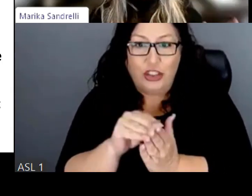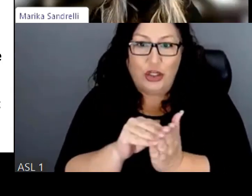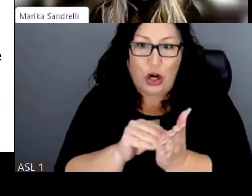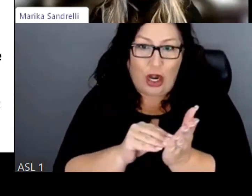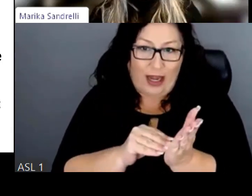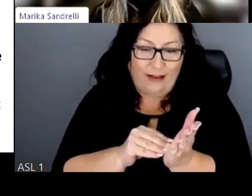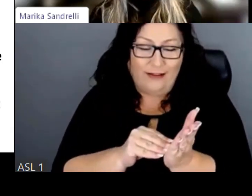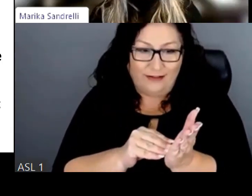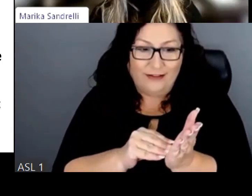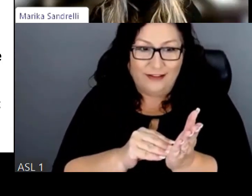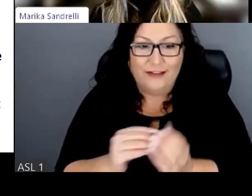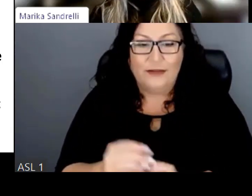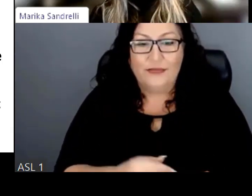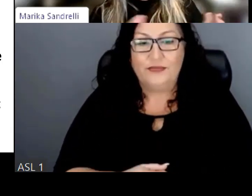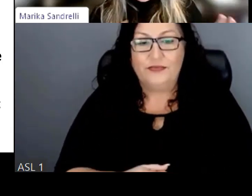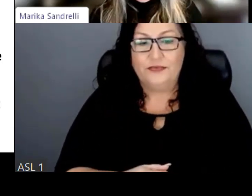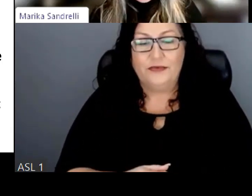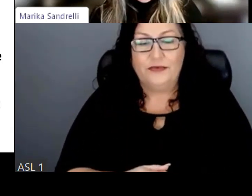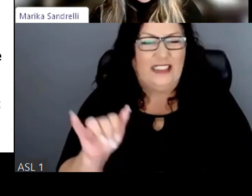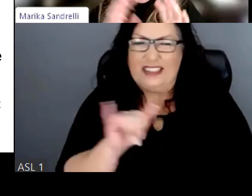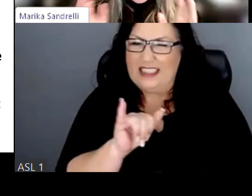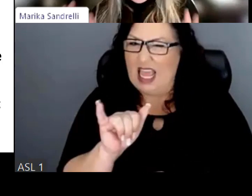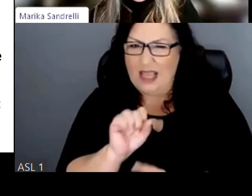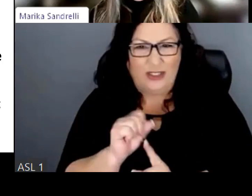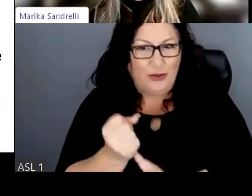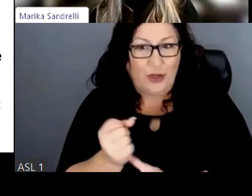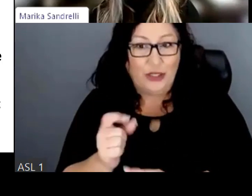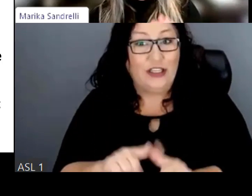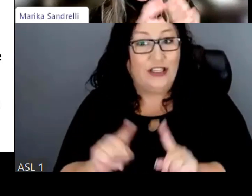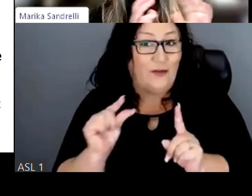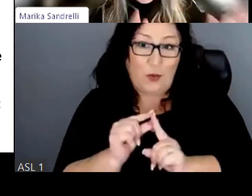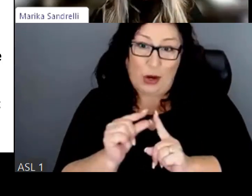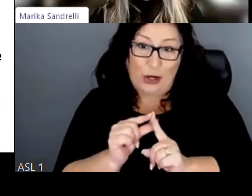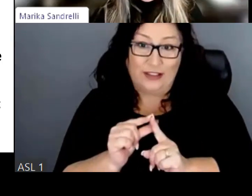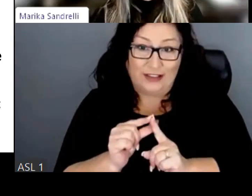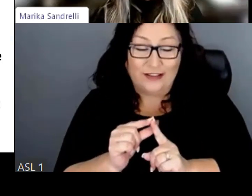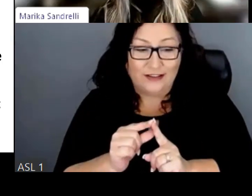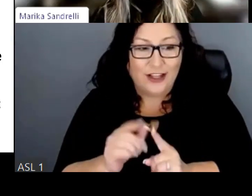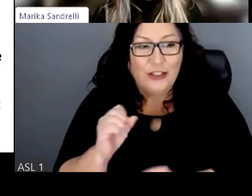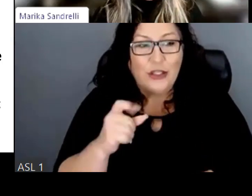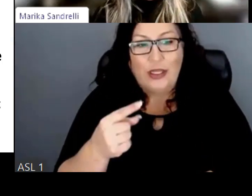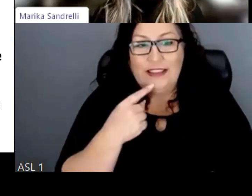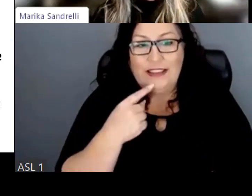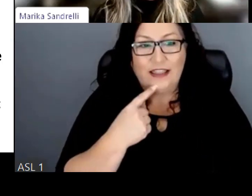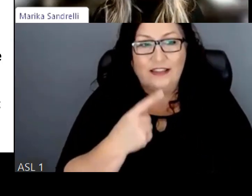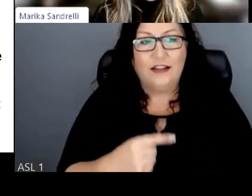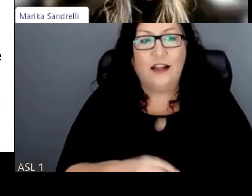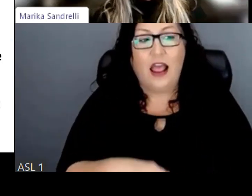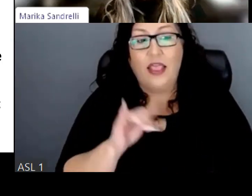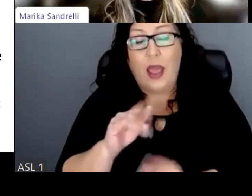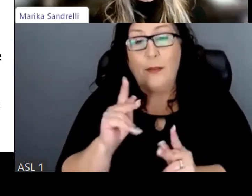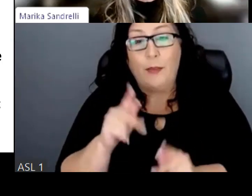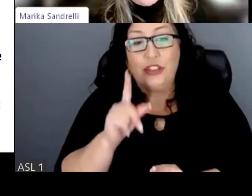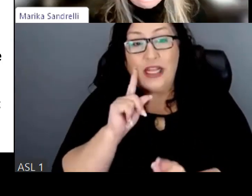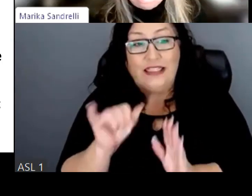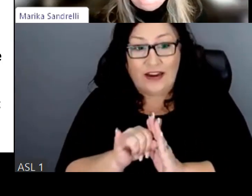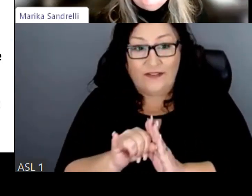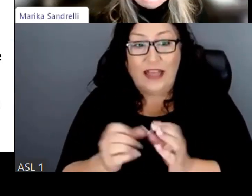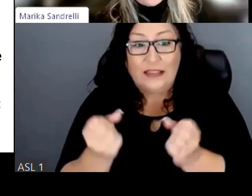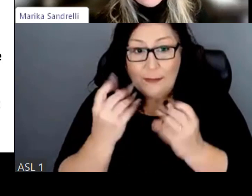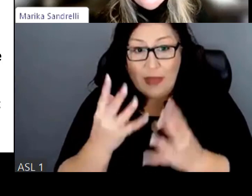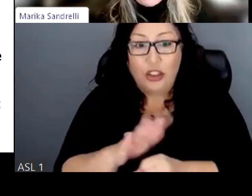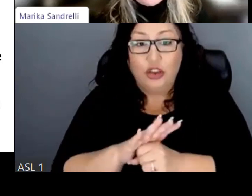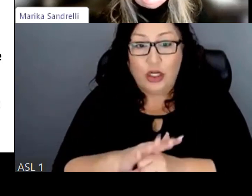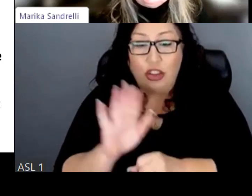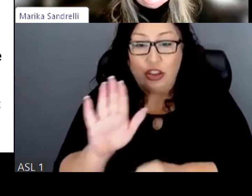his charting. Same situation, different words. So he said, so-and-so